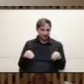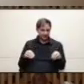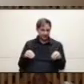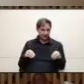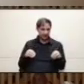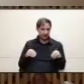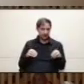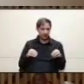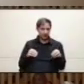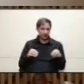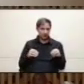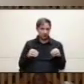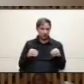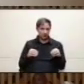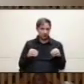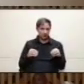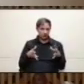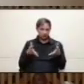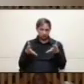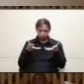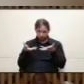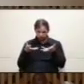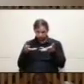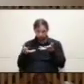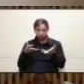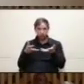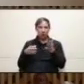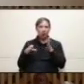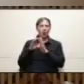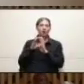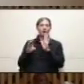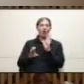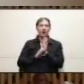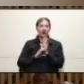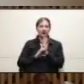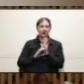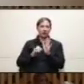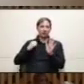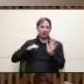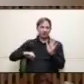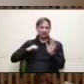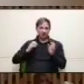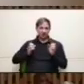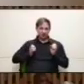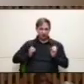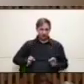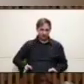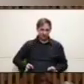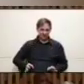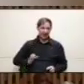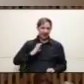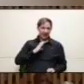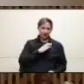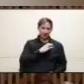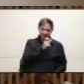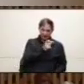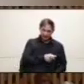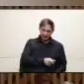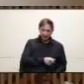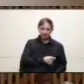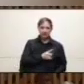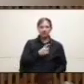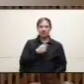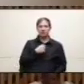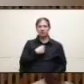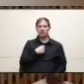workshopping them in terms of the code of conduct, the code of conduct of municipal officials and also councillors. And the intention is